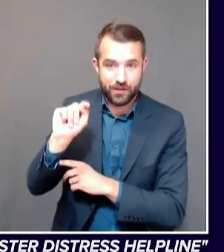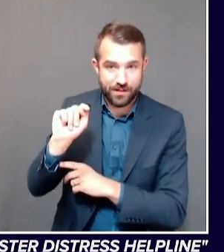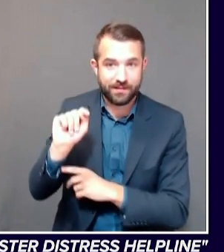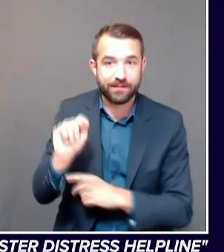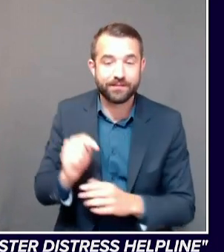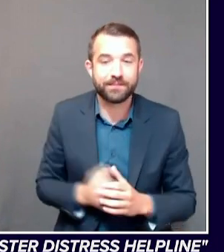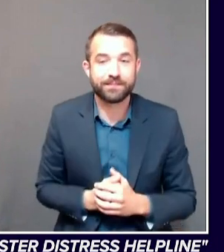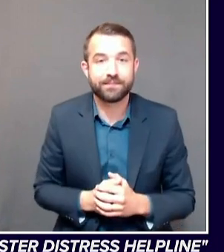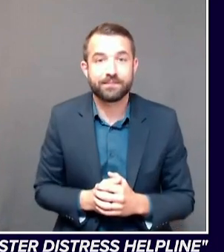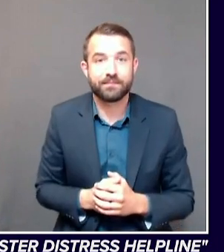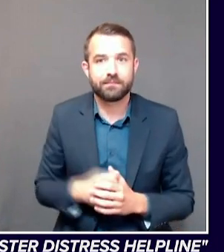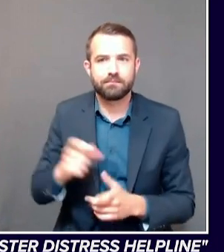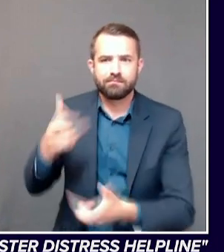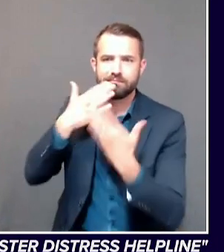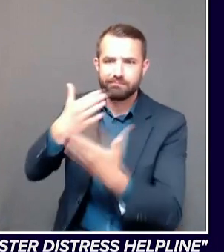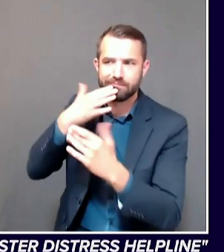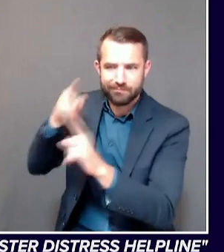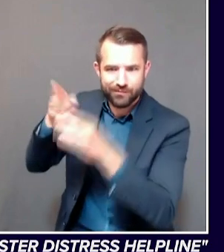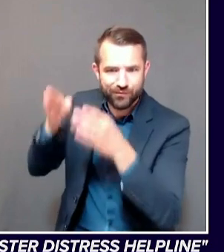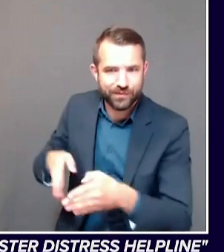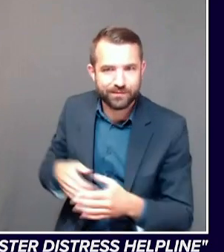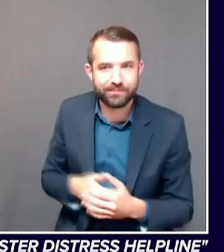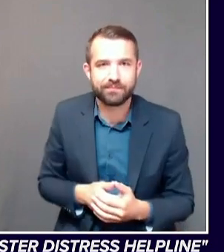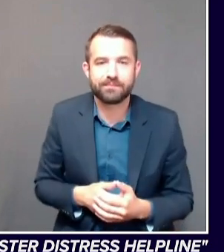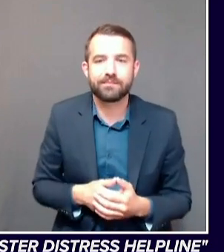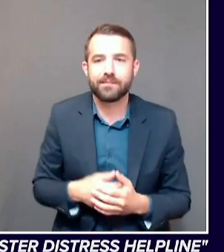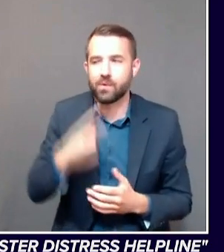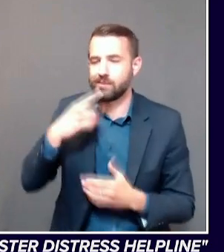There's one more group of folks that I'd like to thank today.